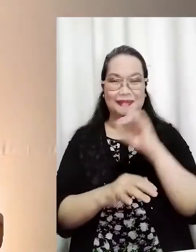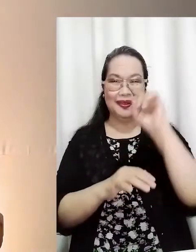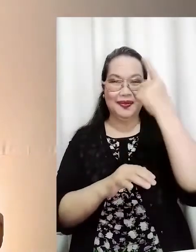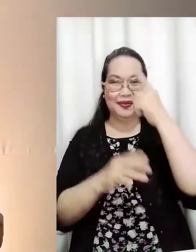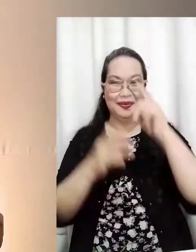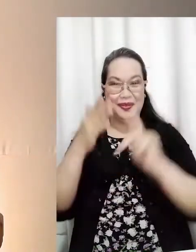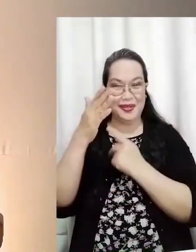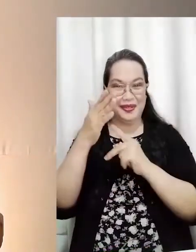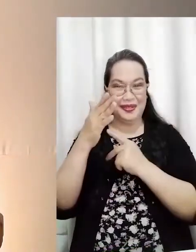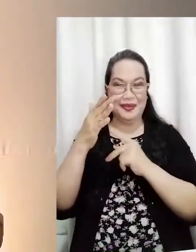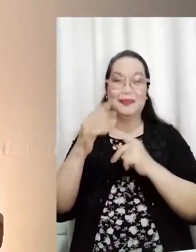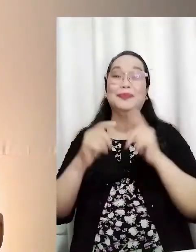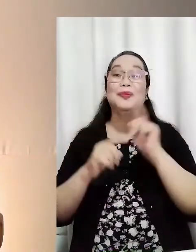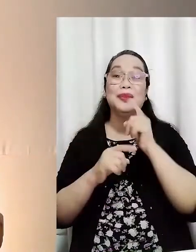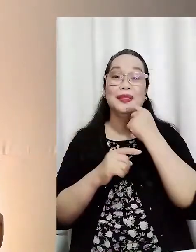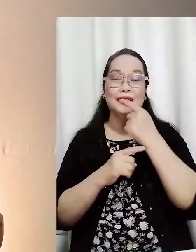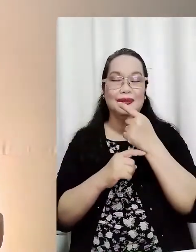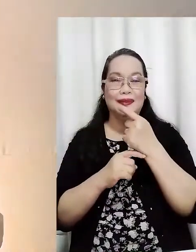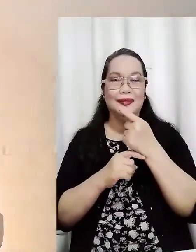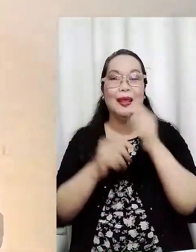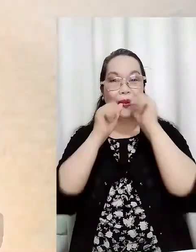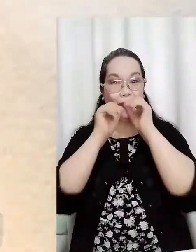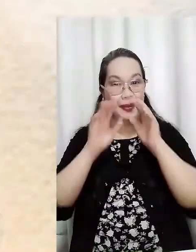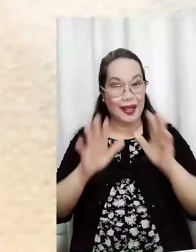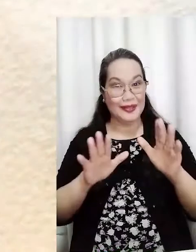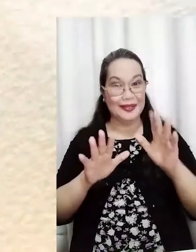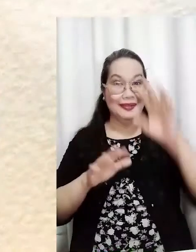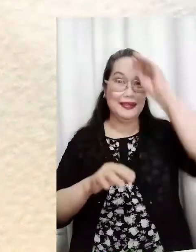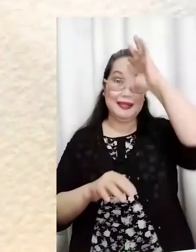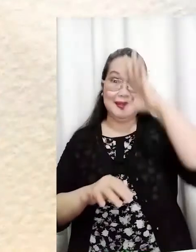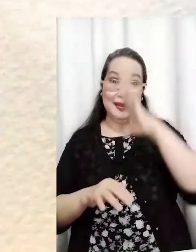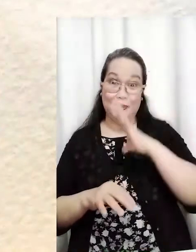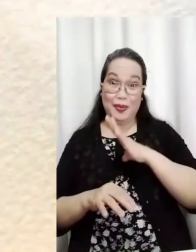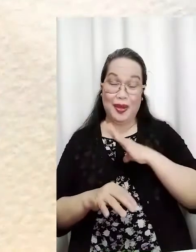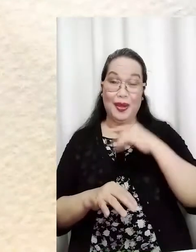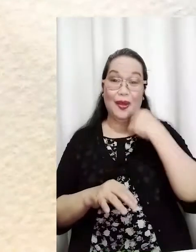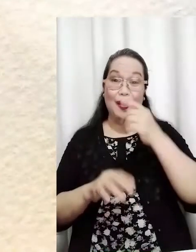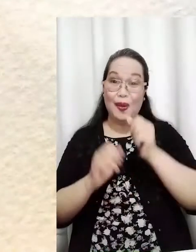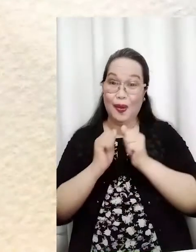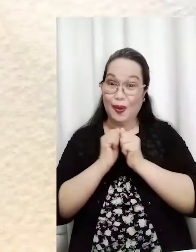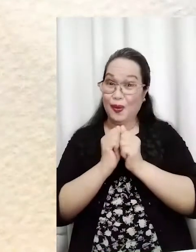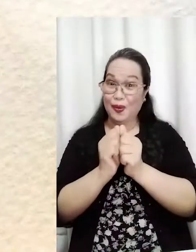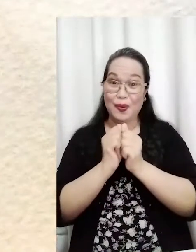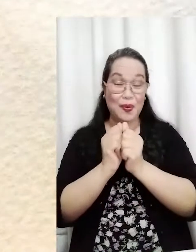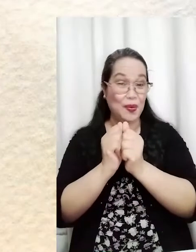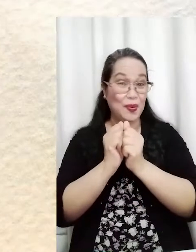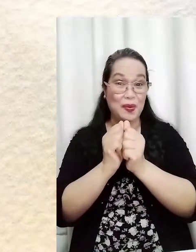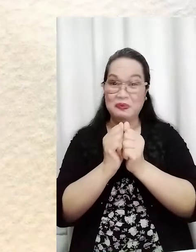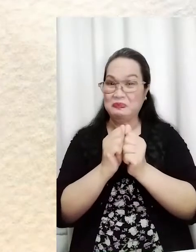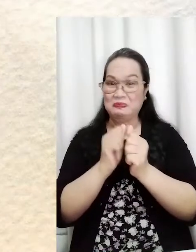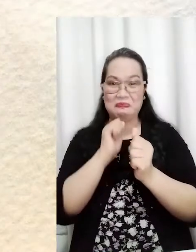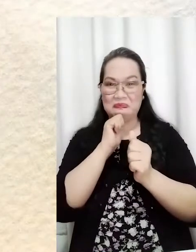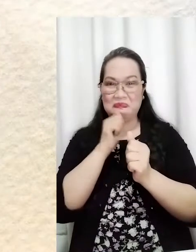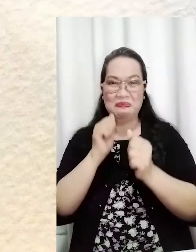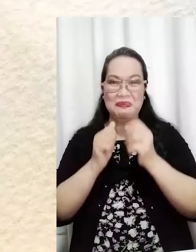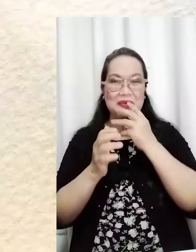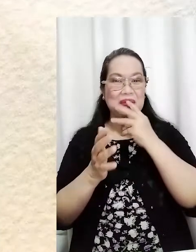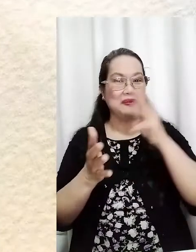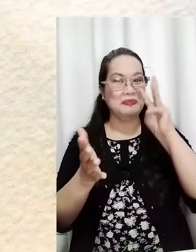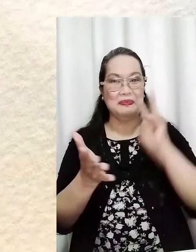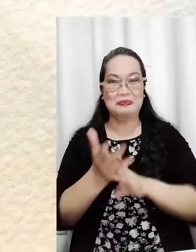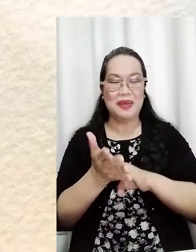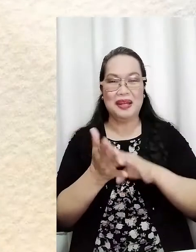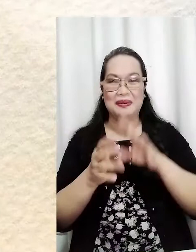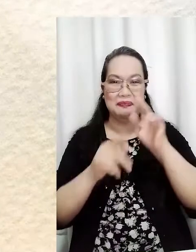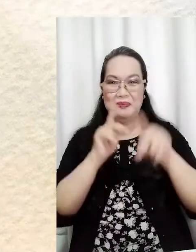way: Blessed is the man who walks not in the counsel of the ungodly, nor